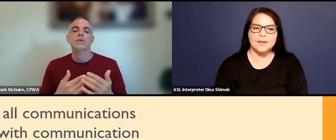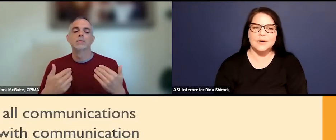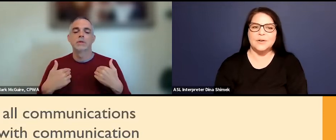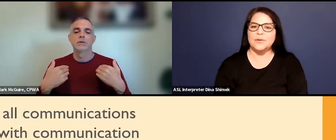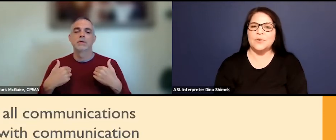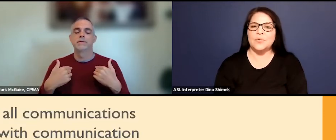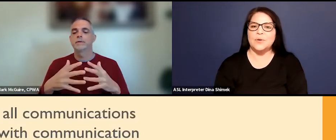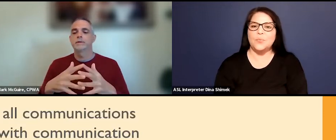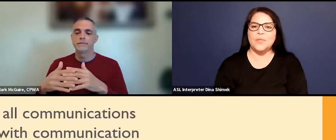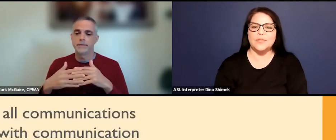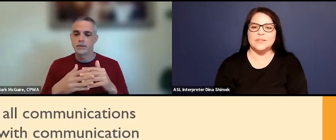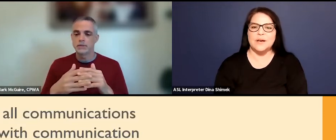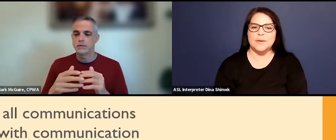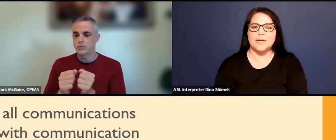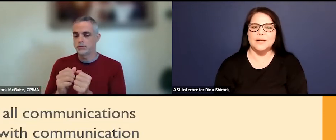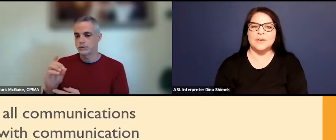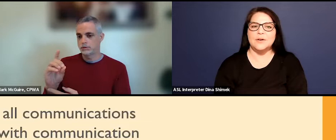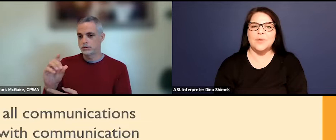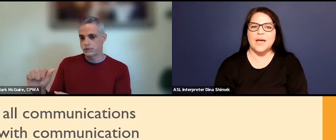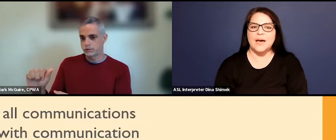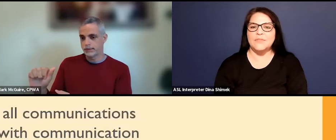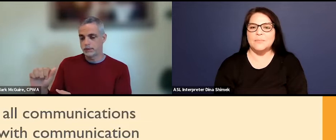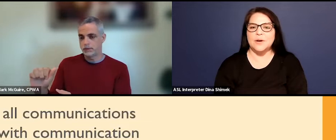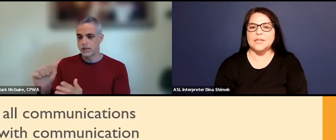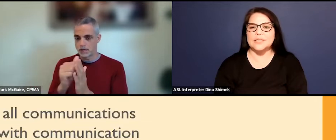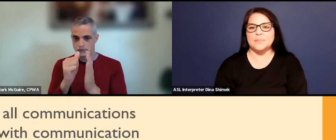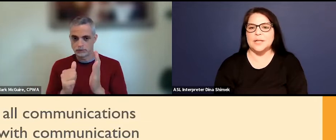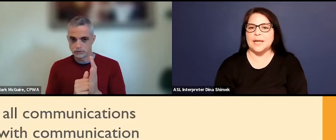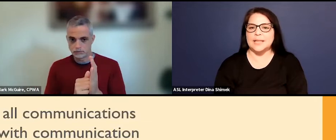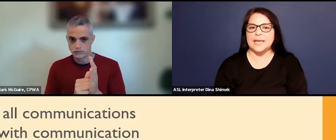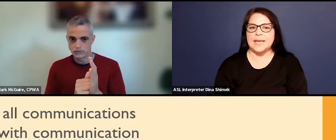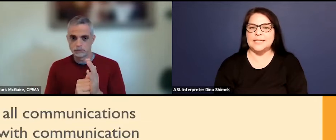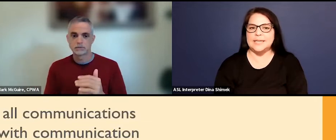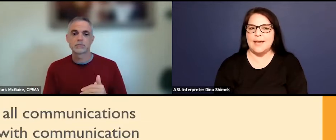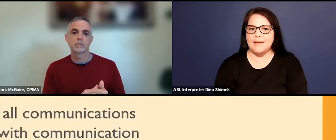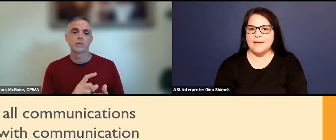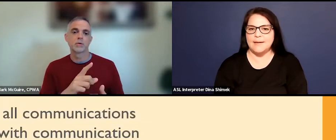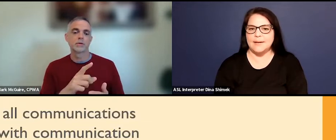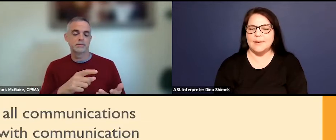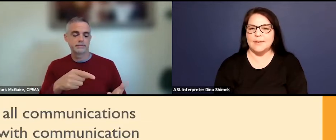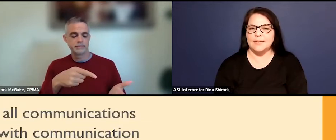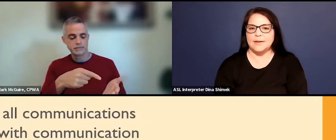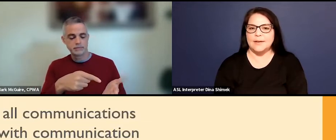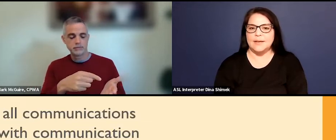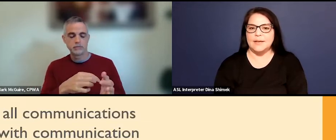understanding with this topic, we have the American Disability Act, the ADA.